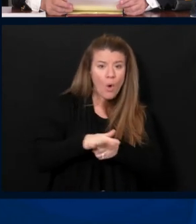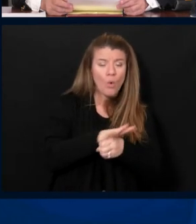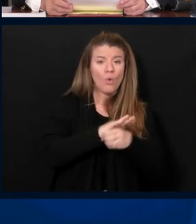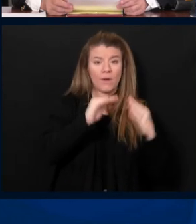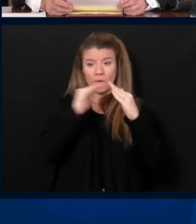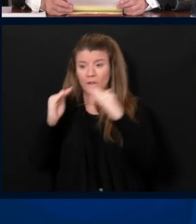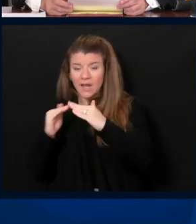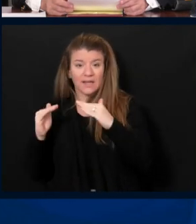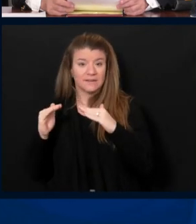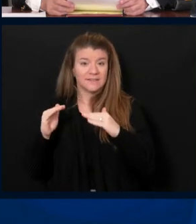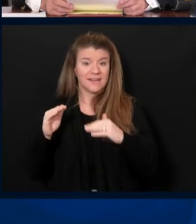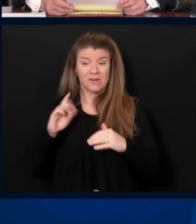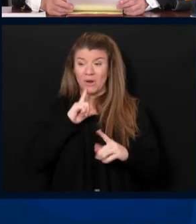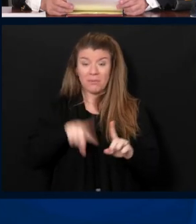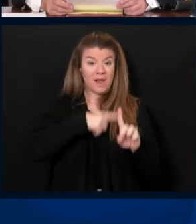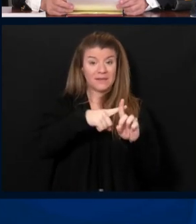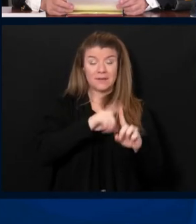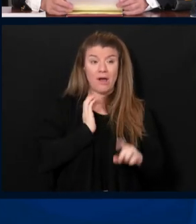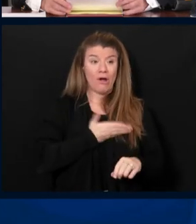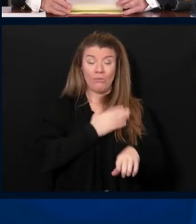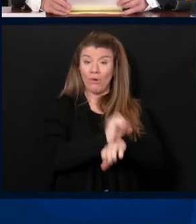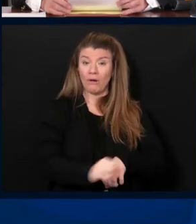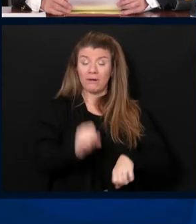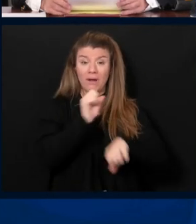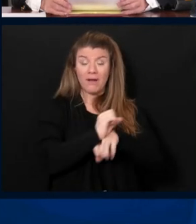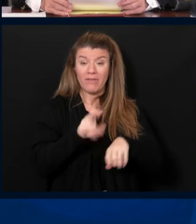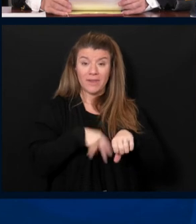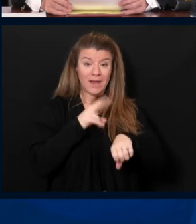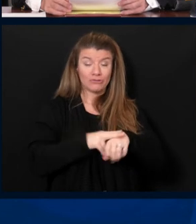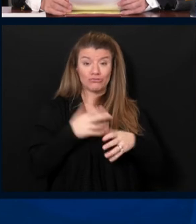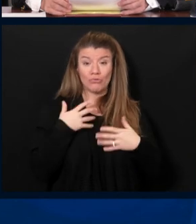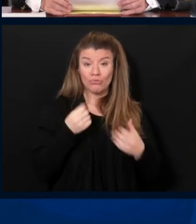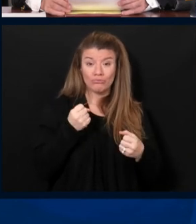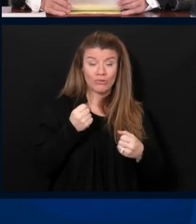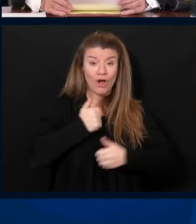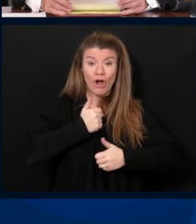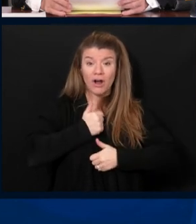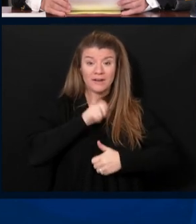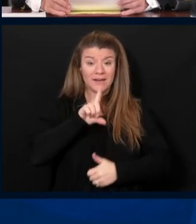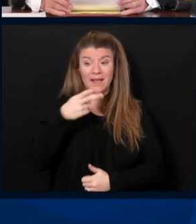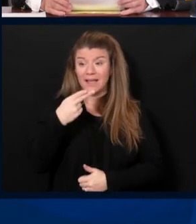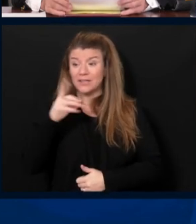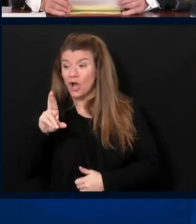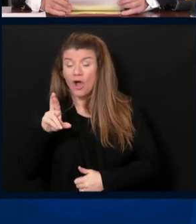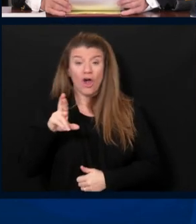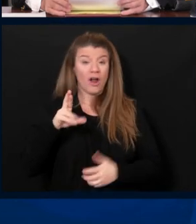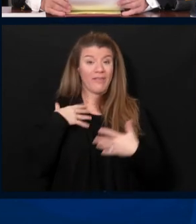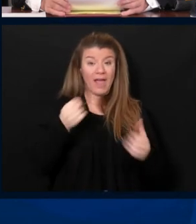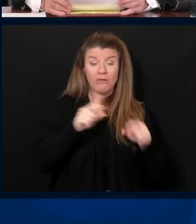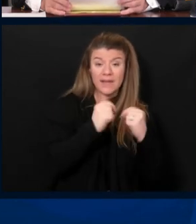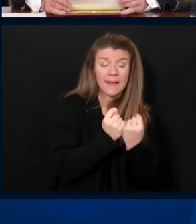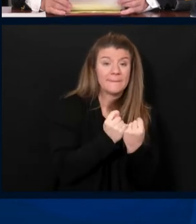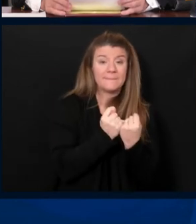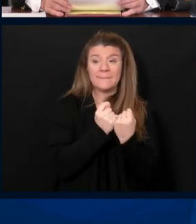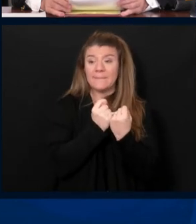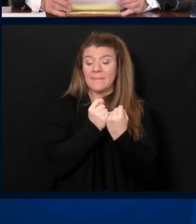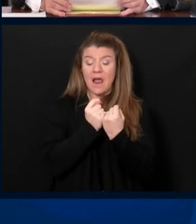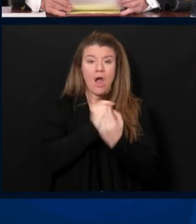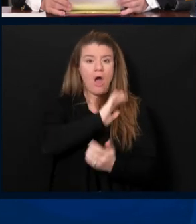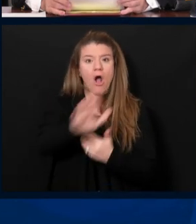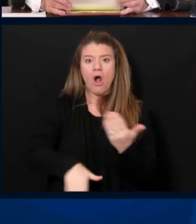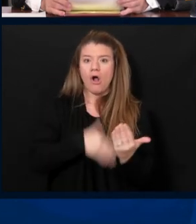levels, plus the great work of the National Guard, the DHHR, and all the health officials, and all the